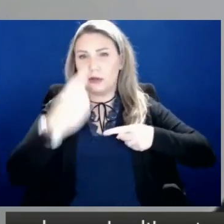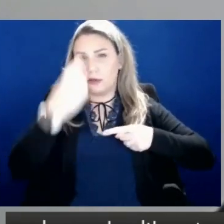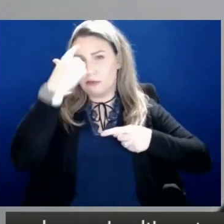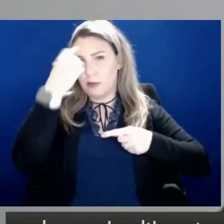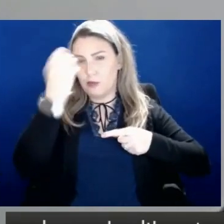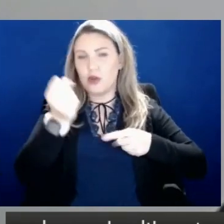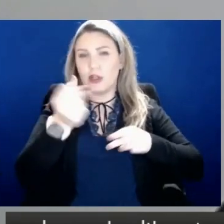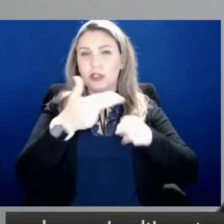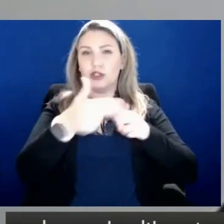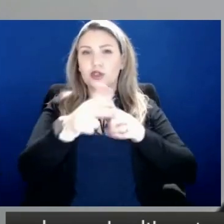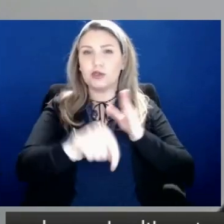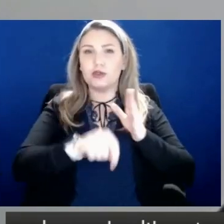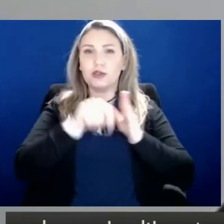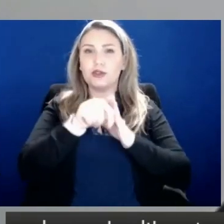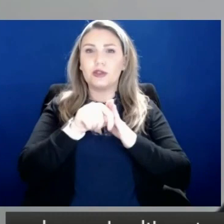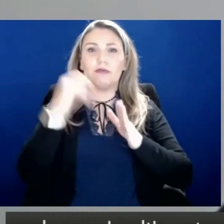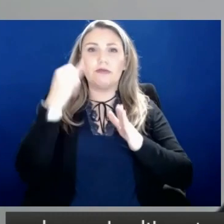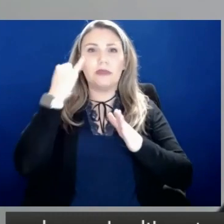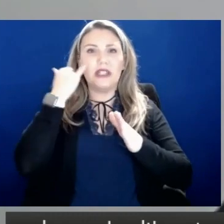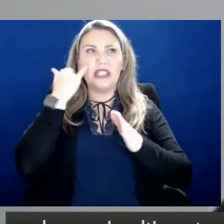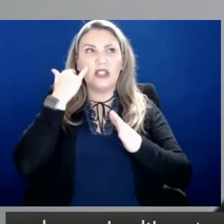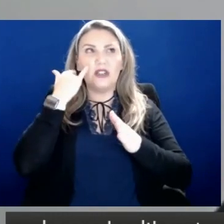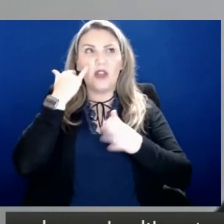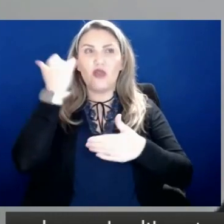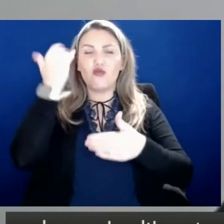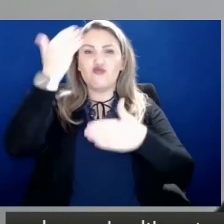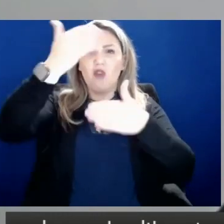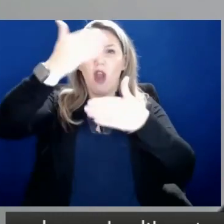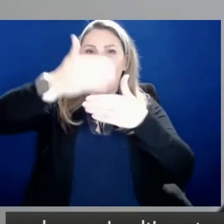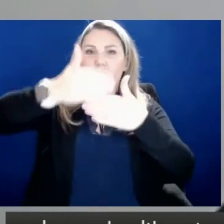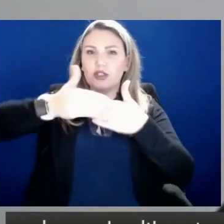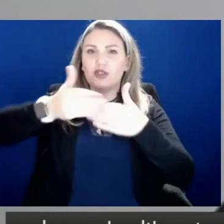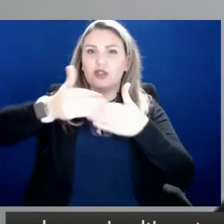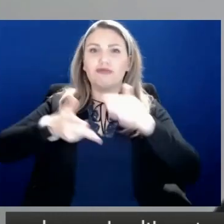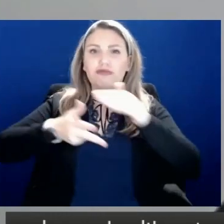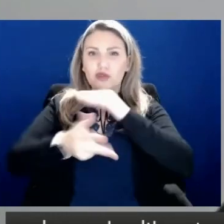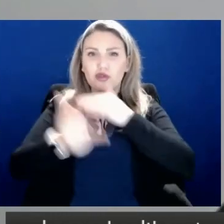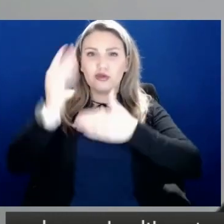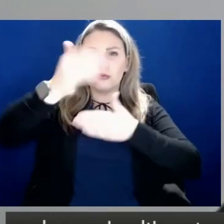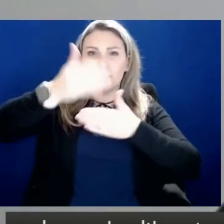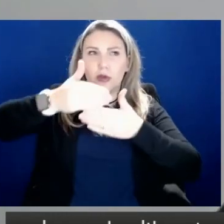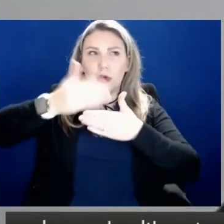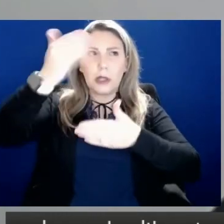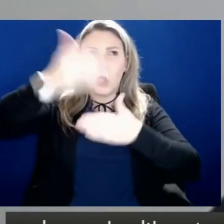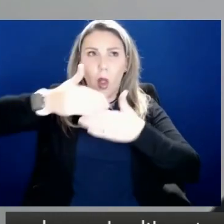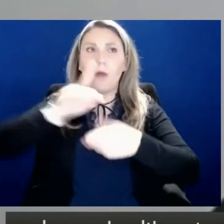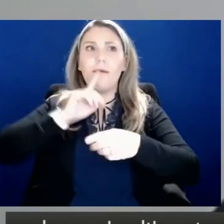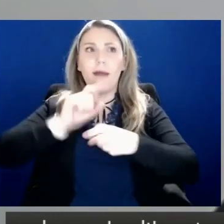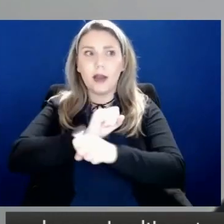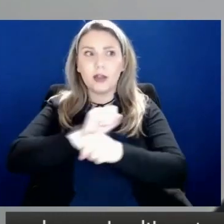short-term things, like if I close the garage door or things like that. I have to write a lot of lists down now.